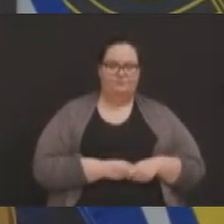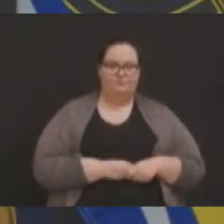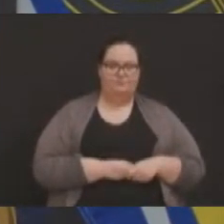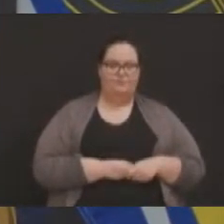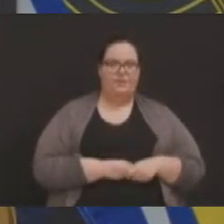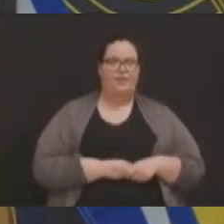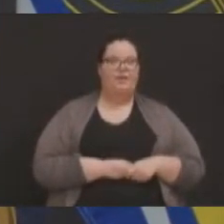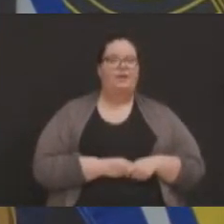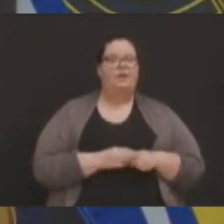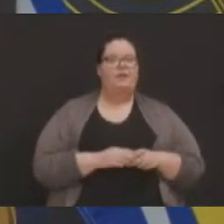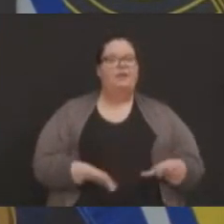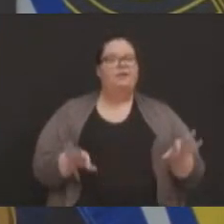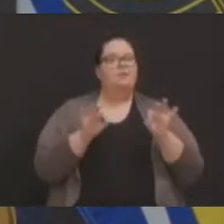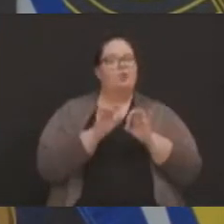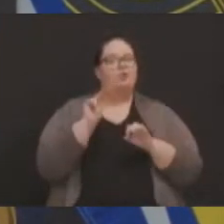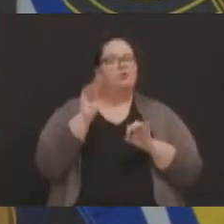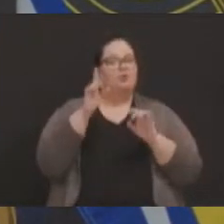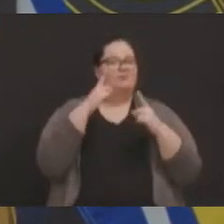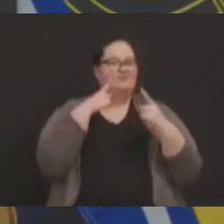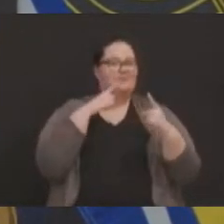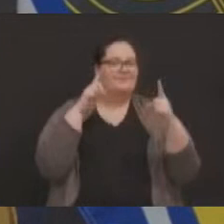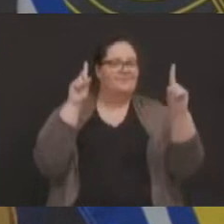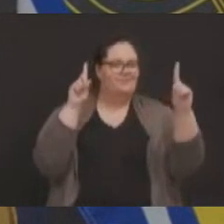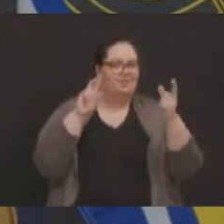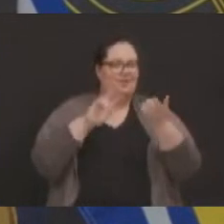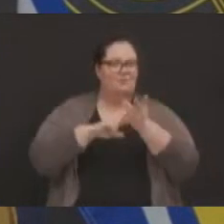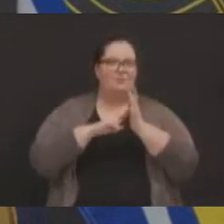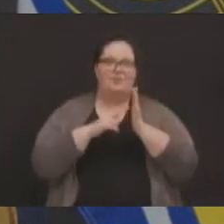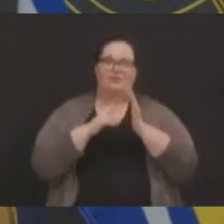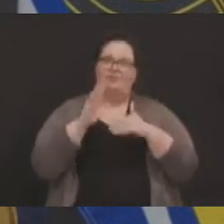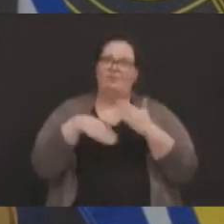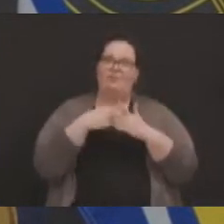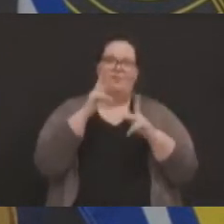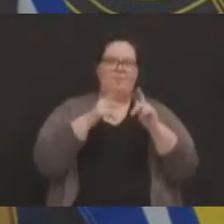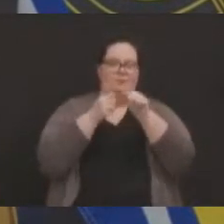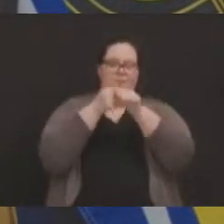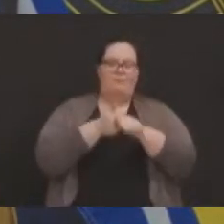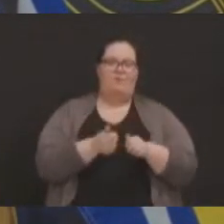keep you, your loved ones, and your communities safe.